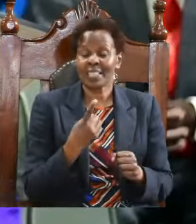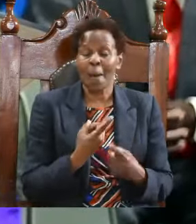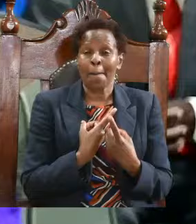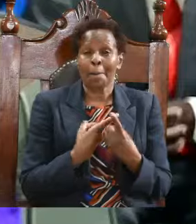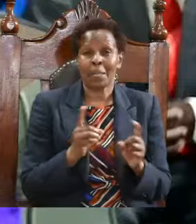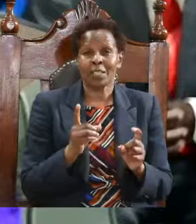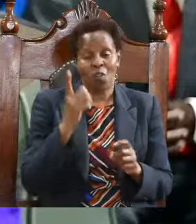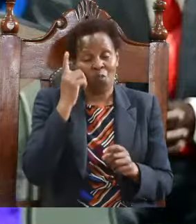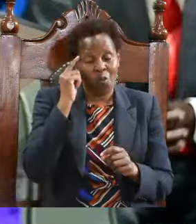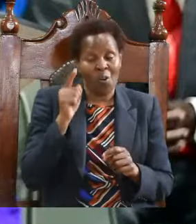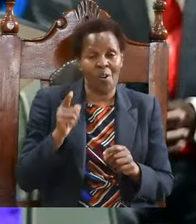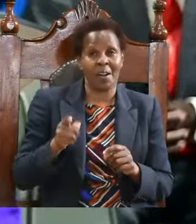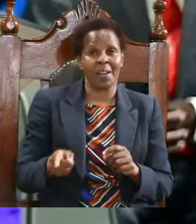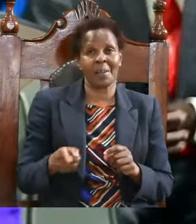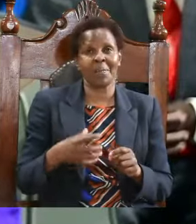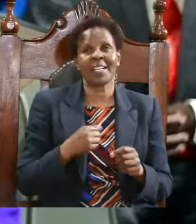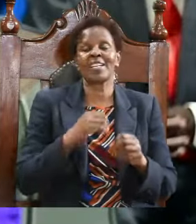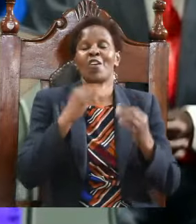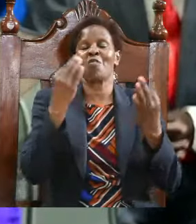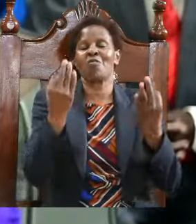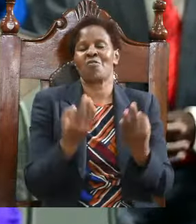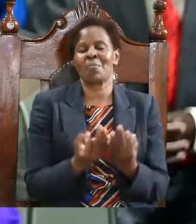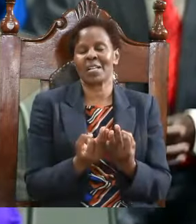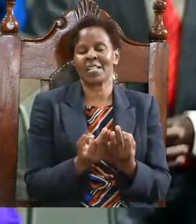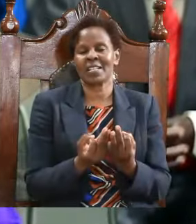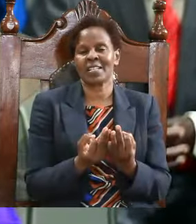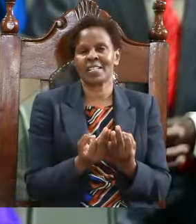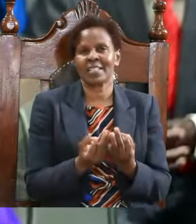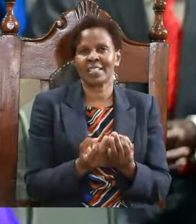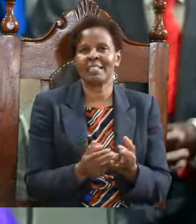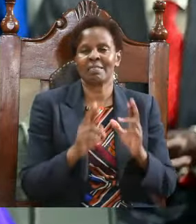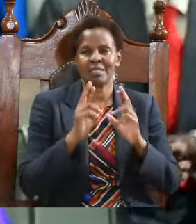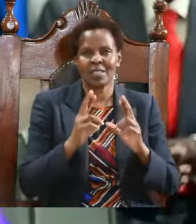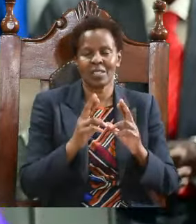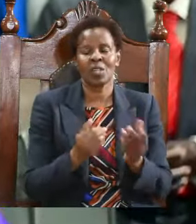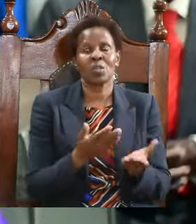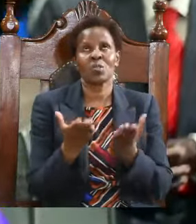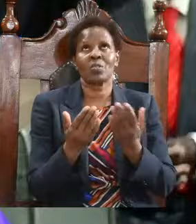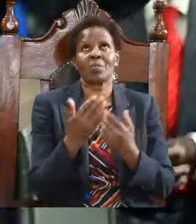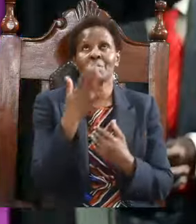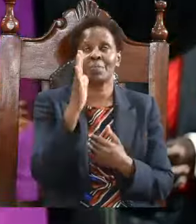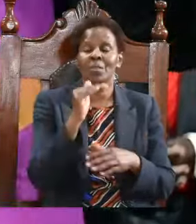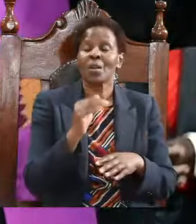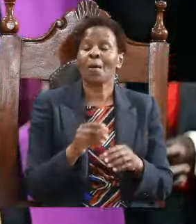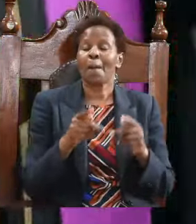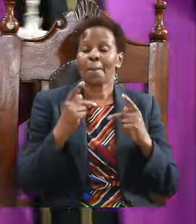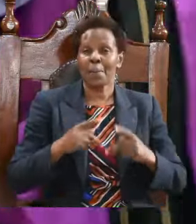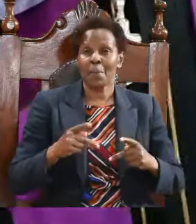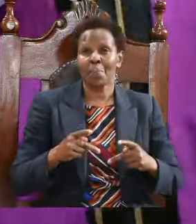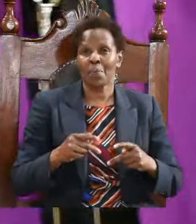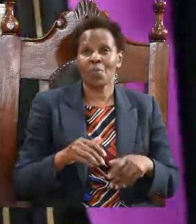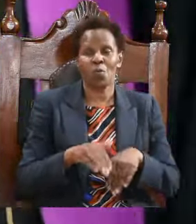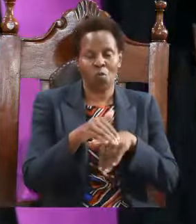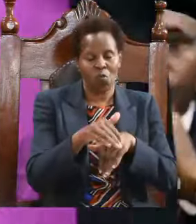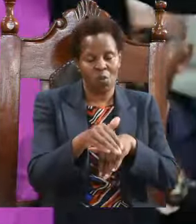man because he is a good leader. People will follow you because what you have